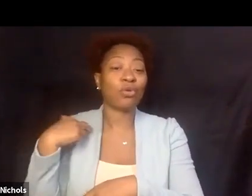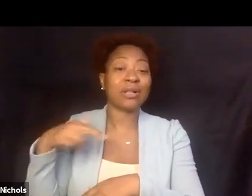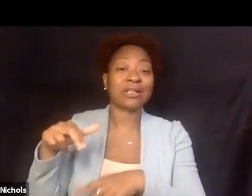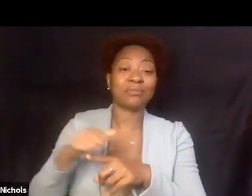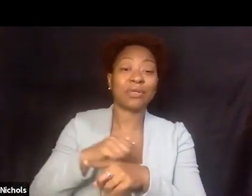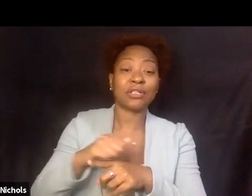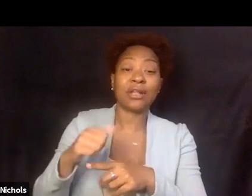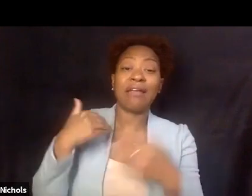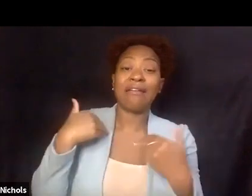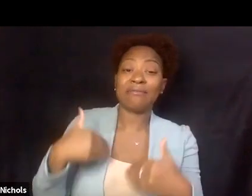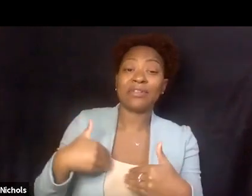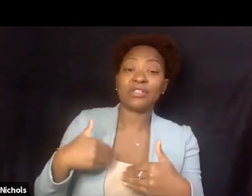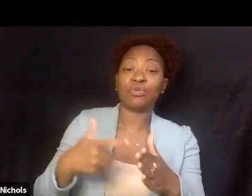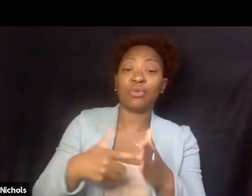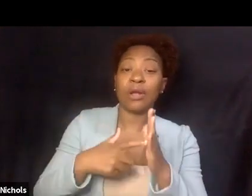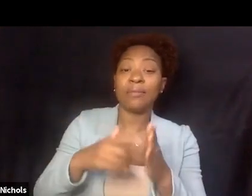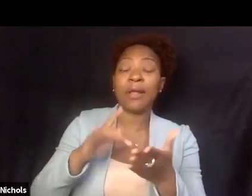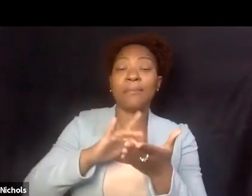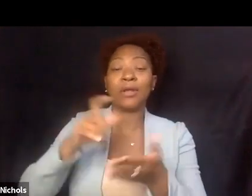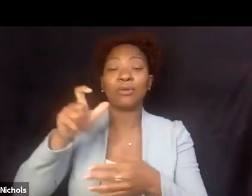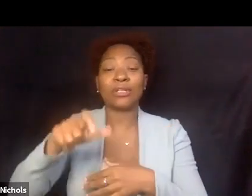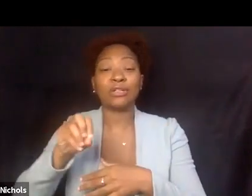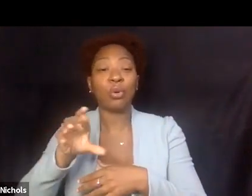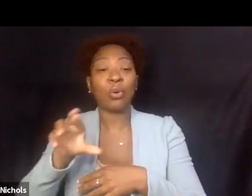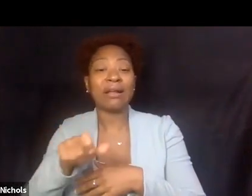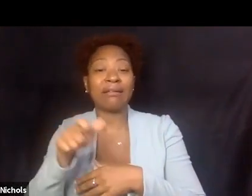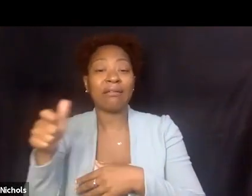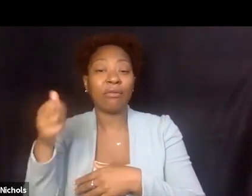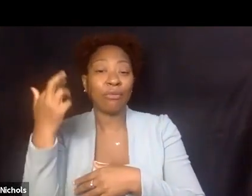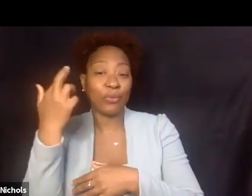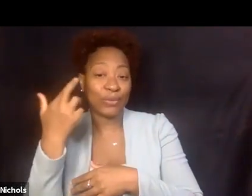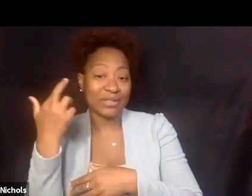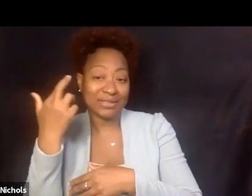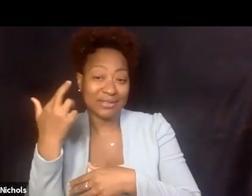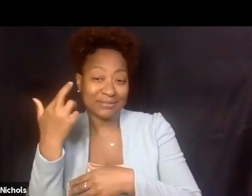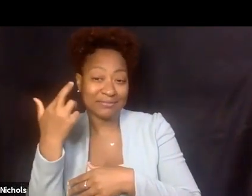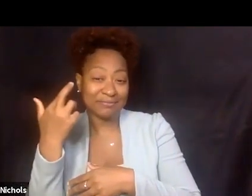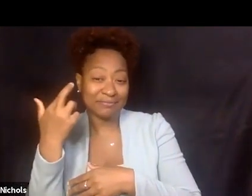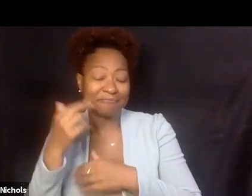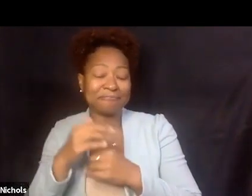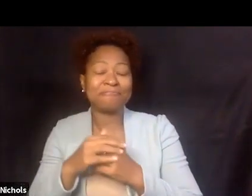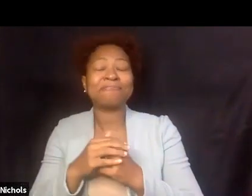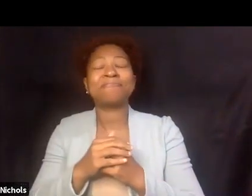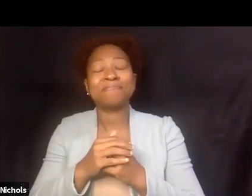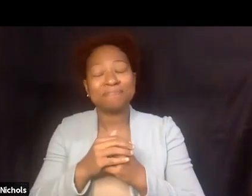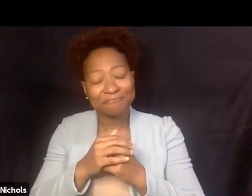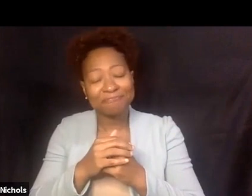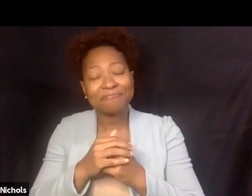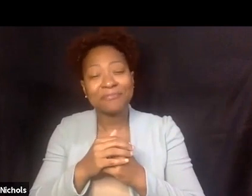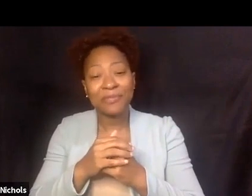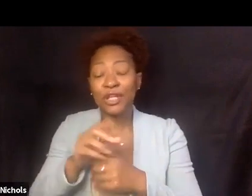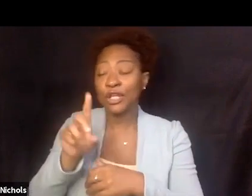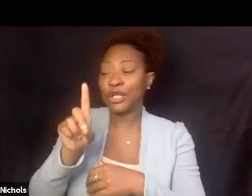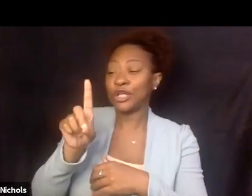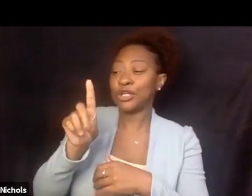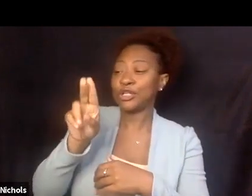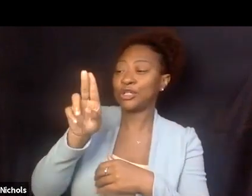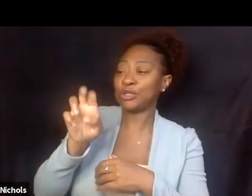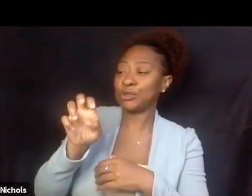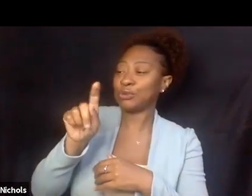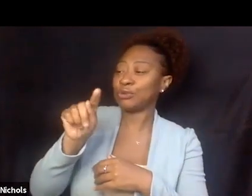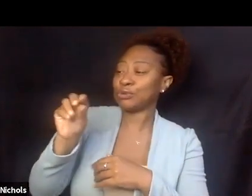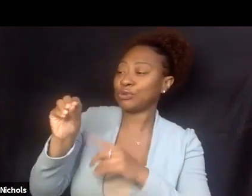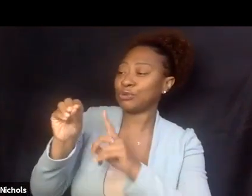practices, physical requirements, medical needs, or any other reason, right? So the due to, right, that the problem